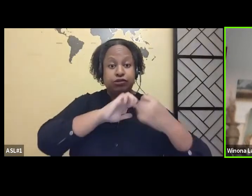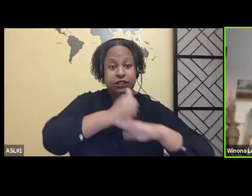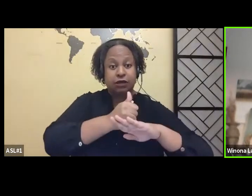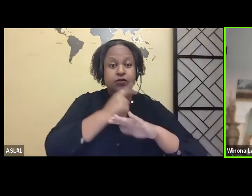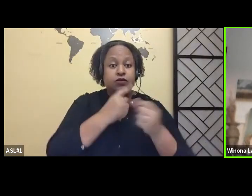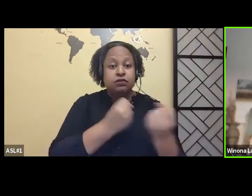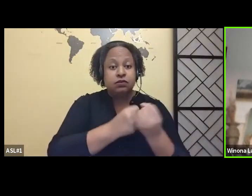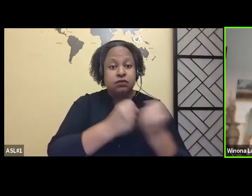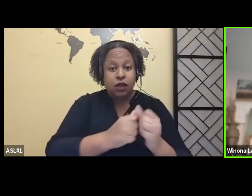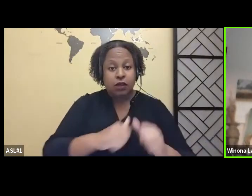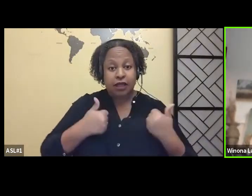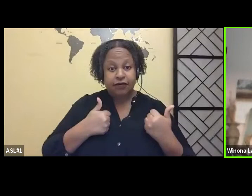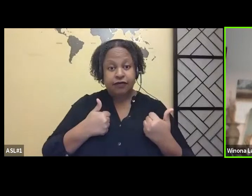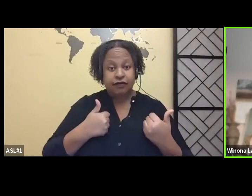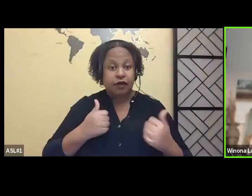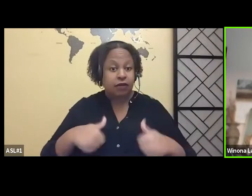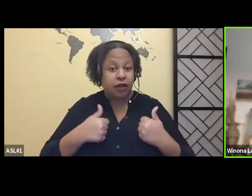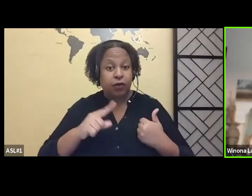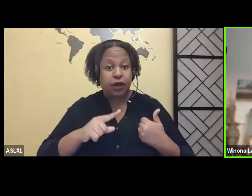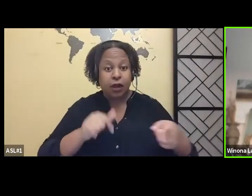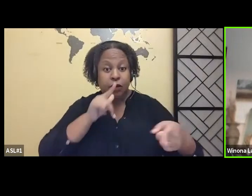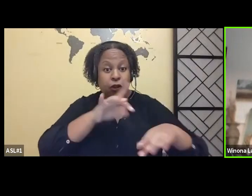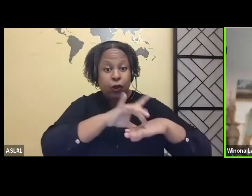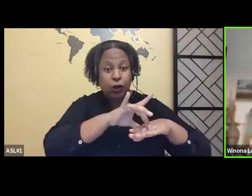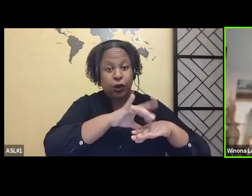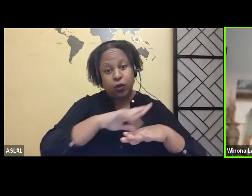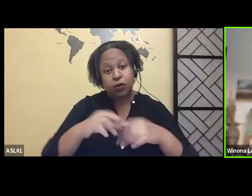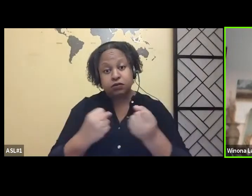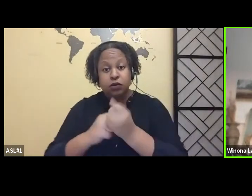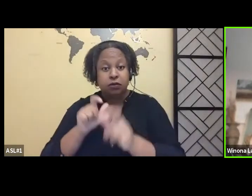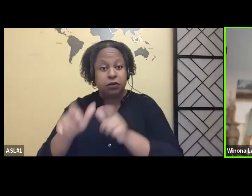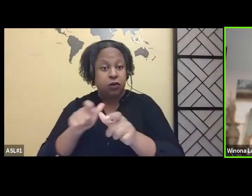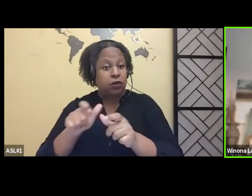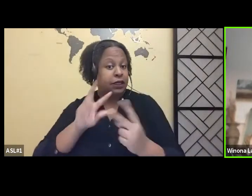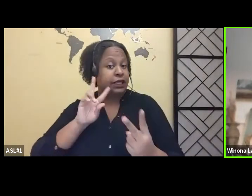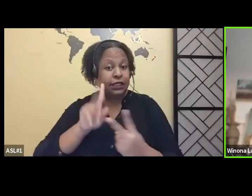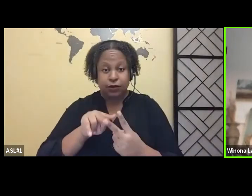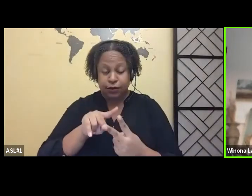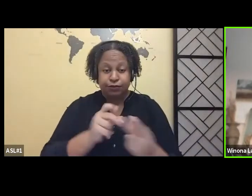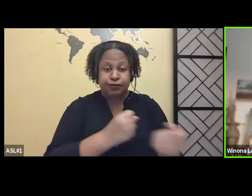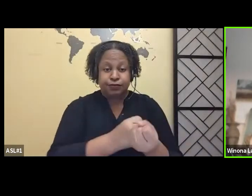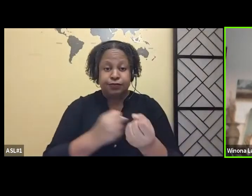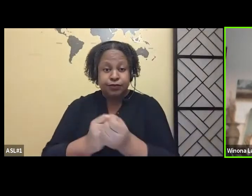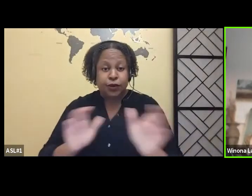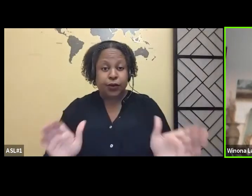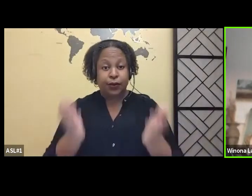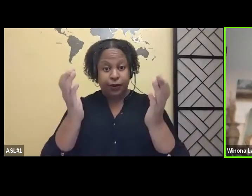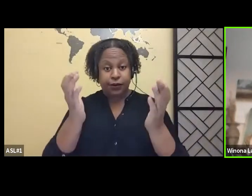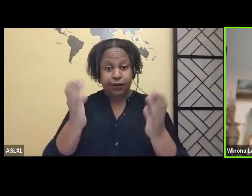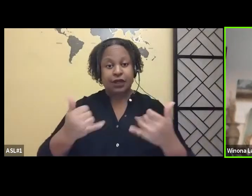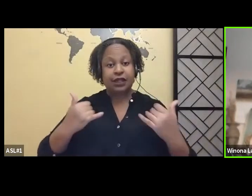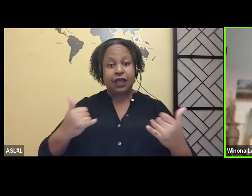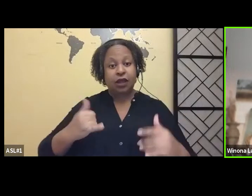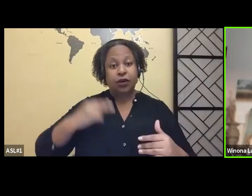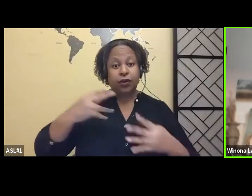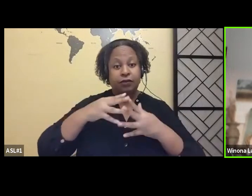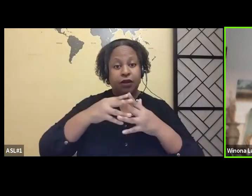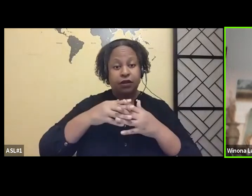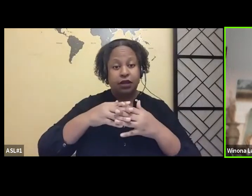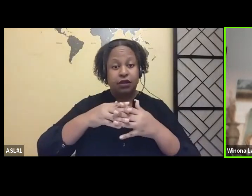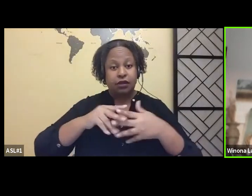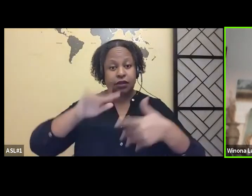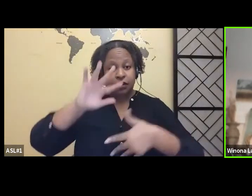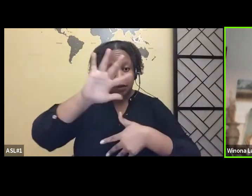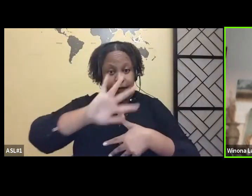supports life for Mother Earth or whether it supports life for people. You know, and we live in a, you know, North America, and the United States has a D